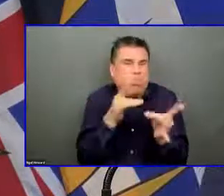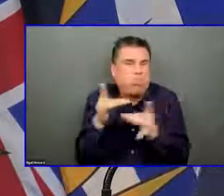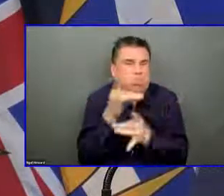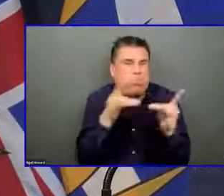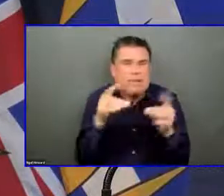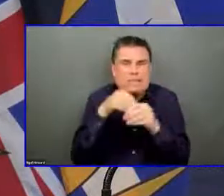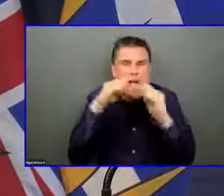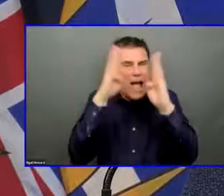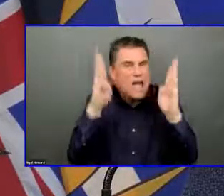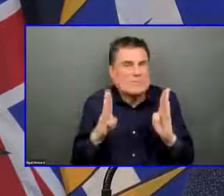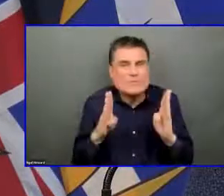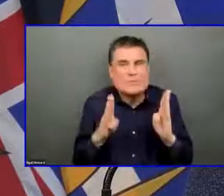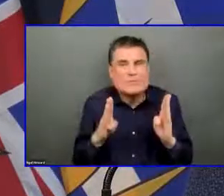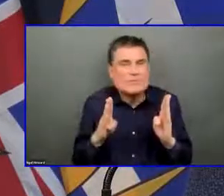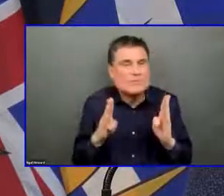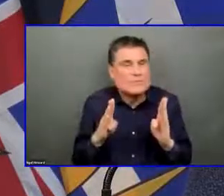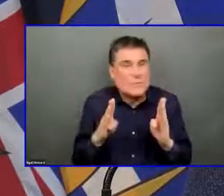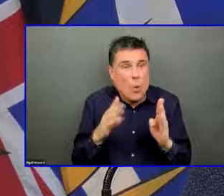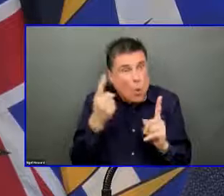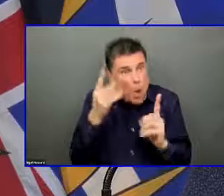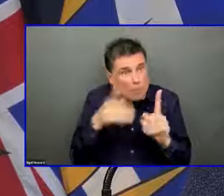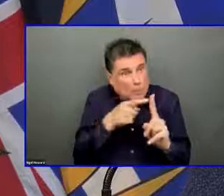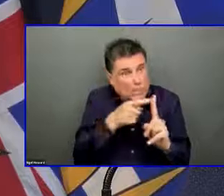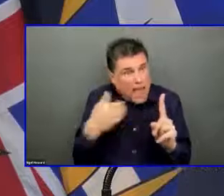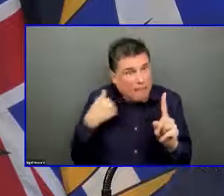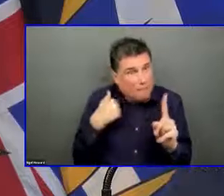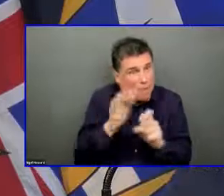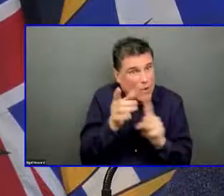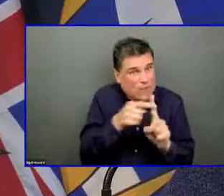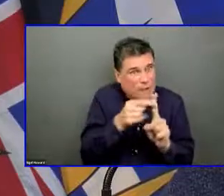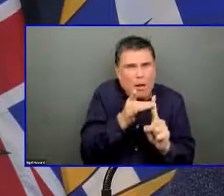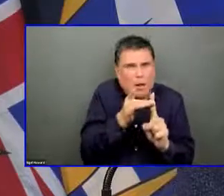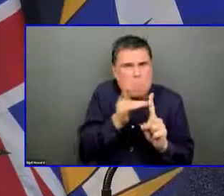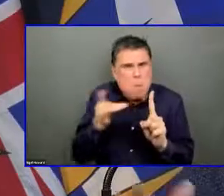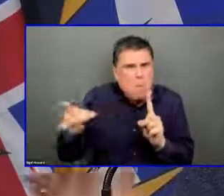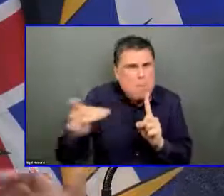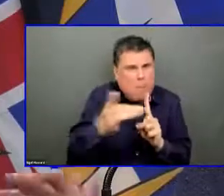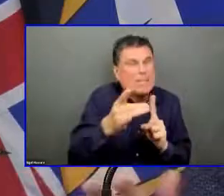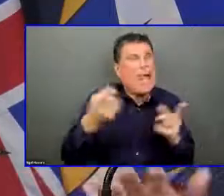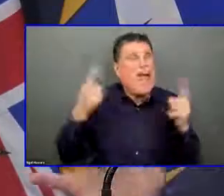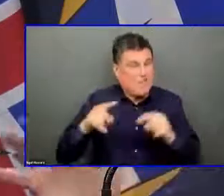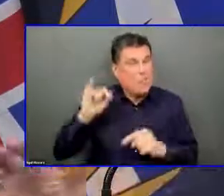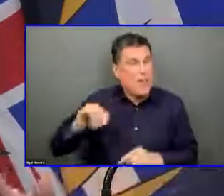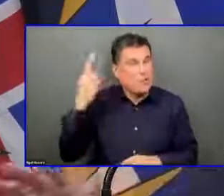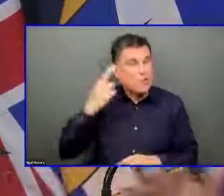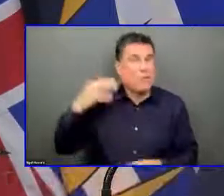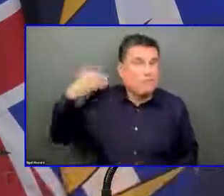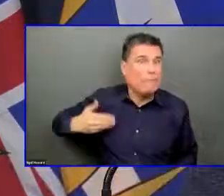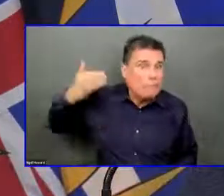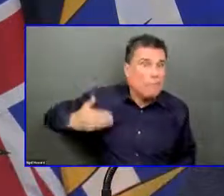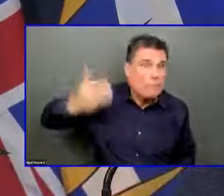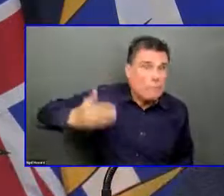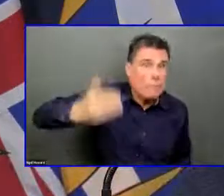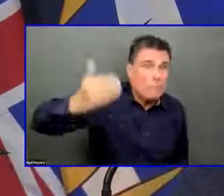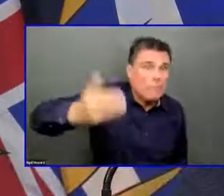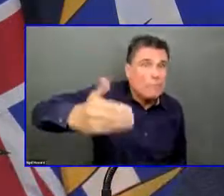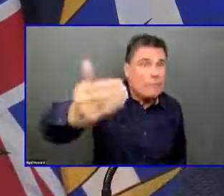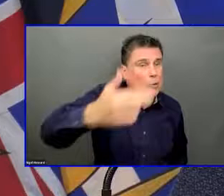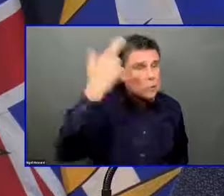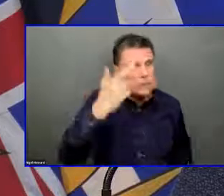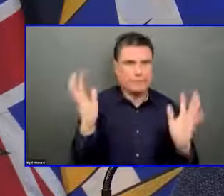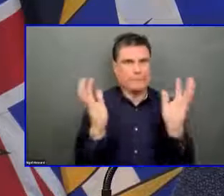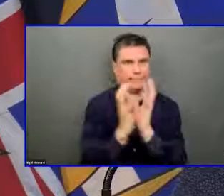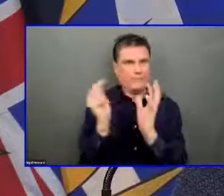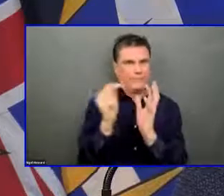So that is the things that we have to find ways to have those connections, especially for children, for young people, over the